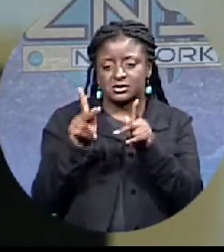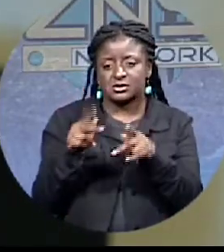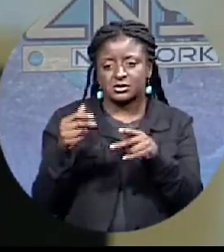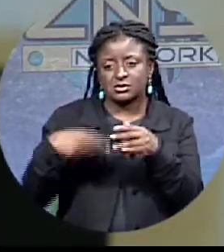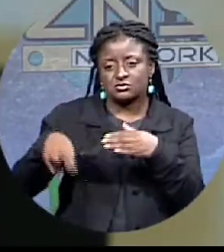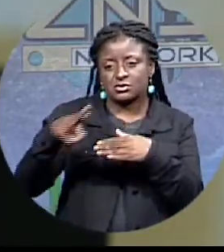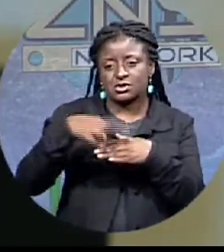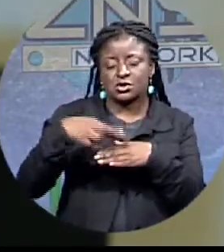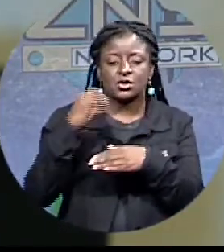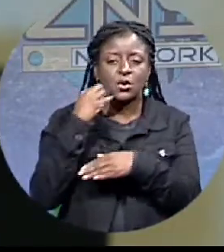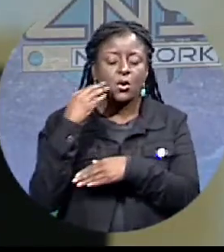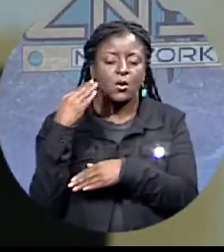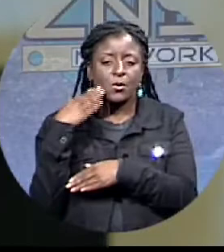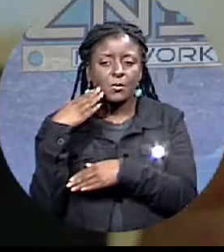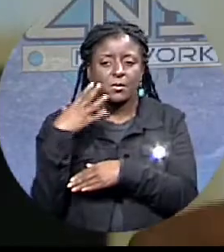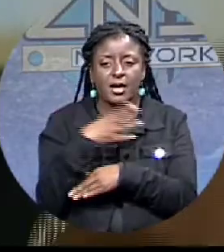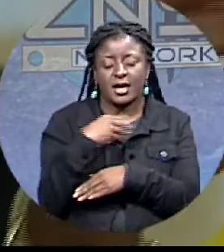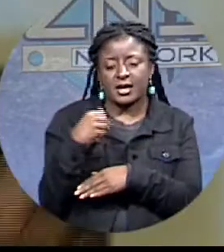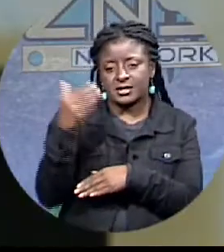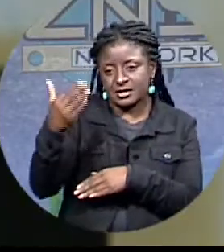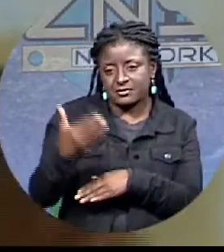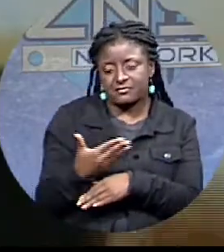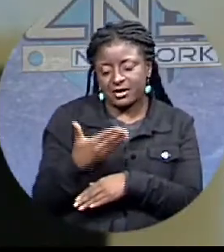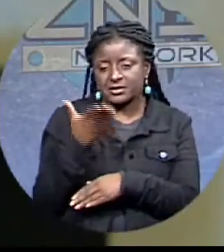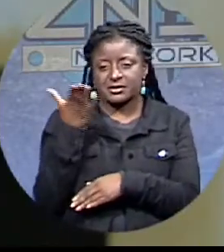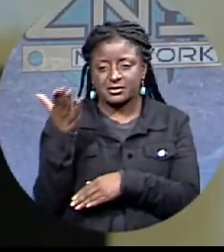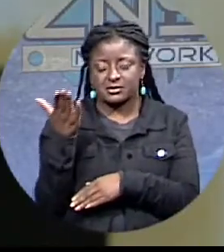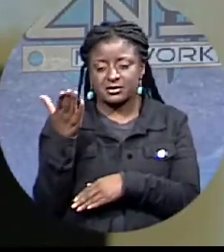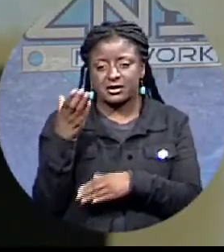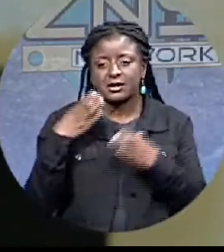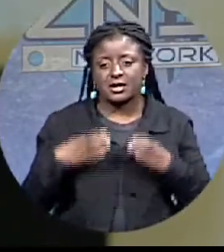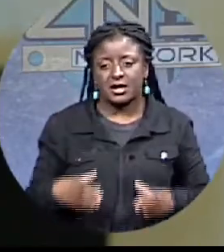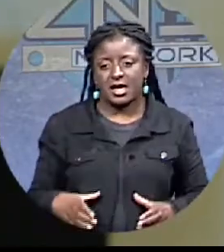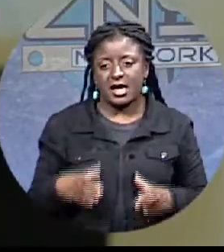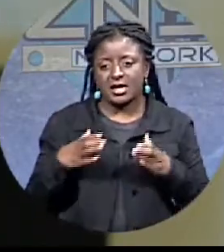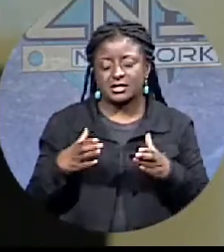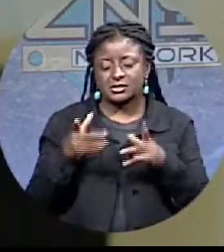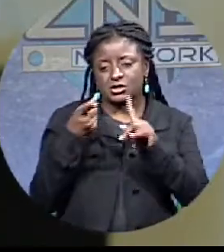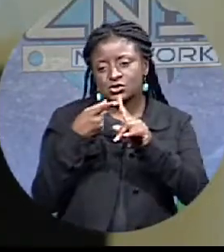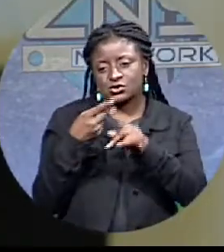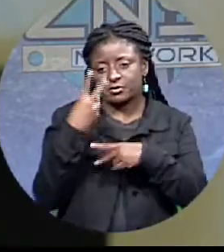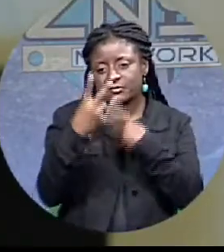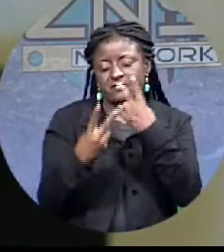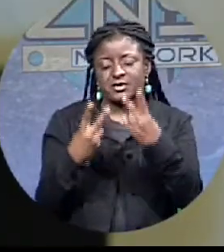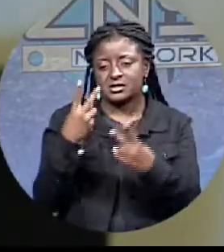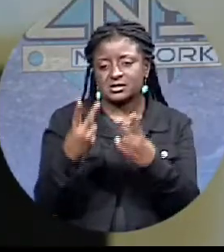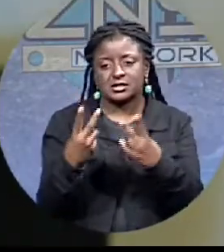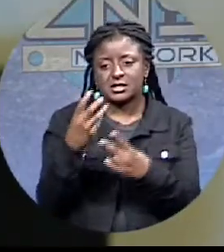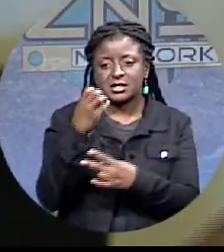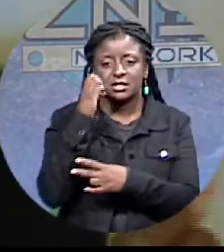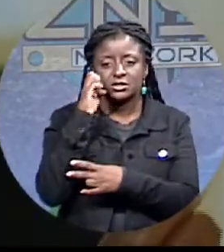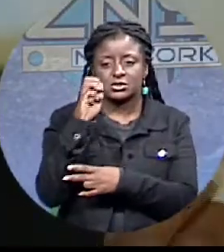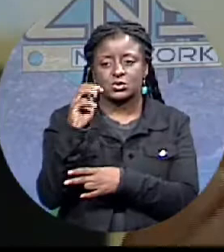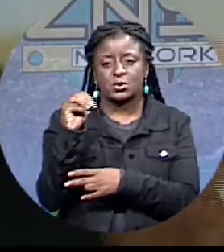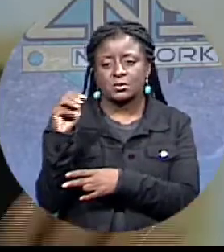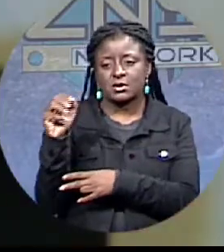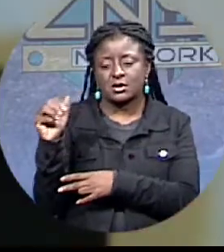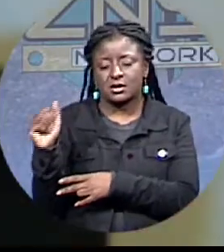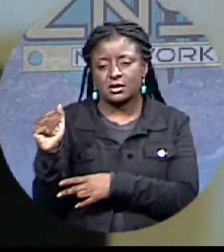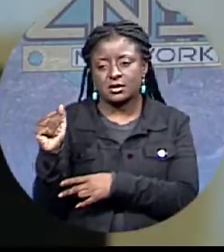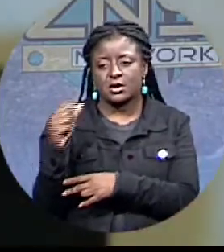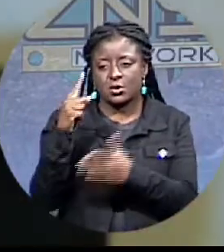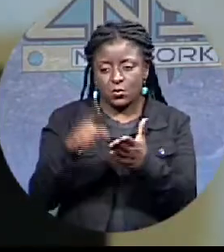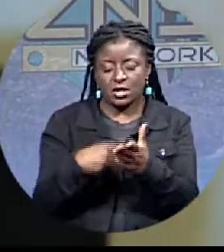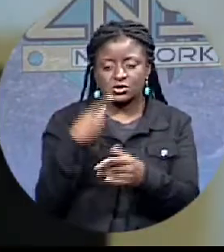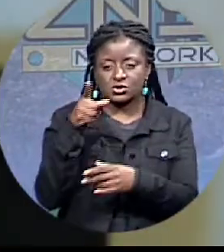homes and they can invite their clients to visit Exuma from a personal perspective. Because once you've